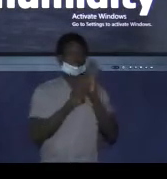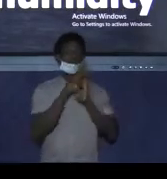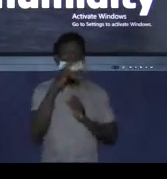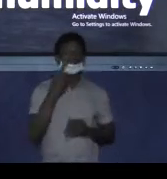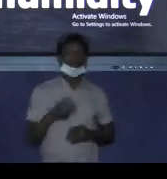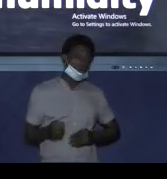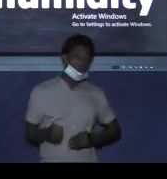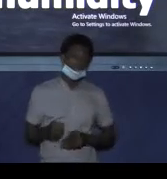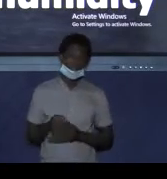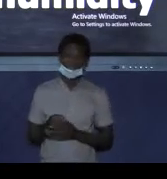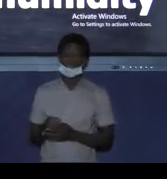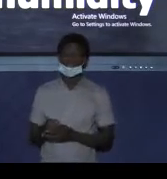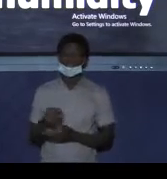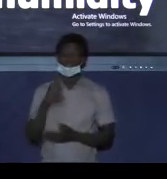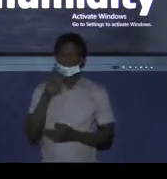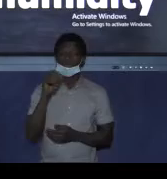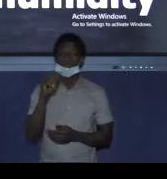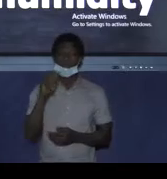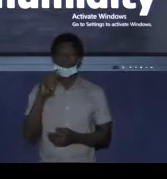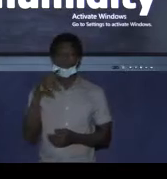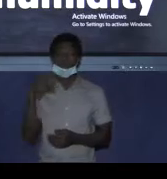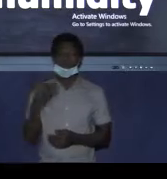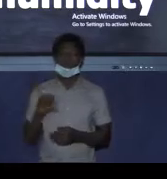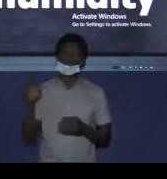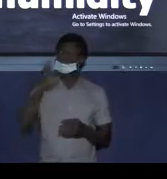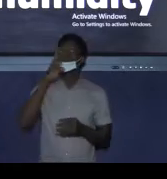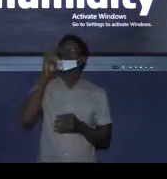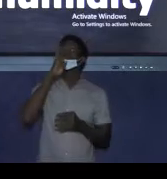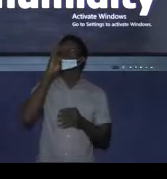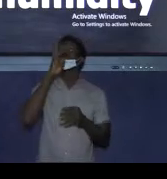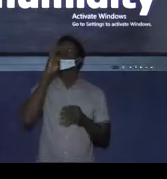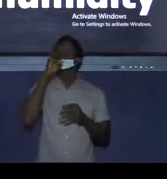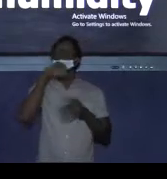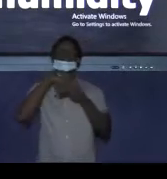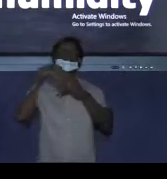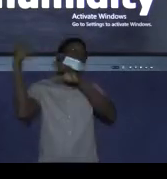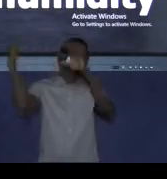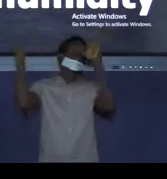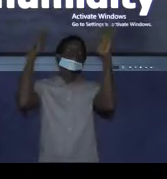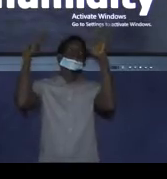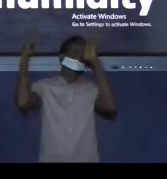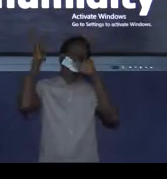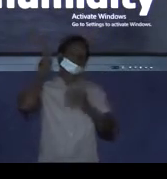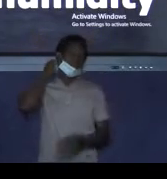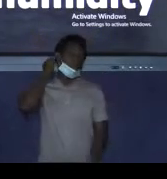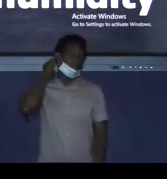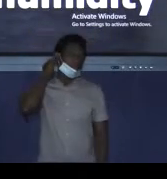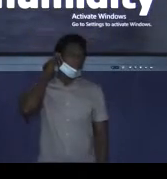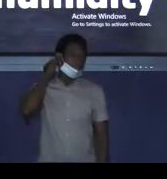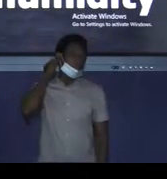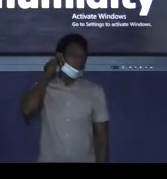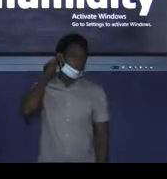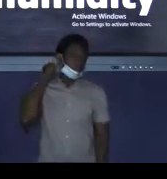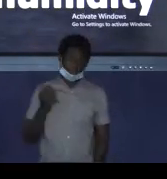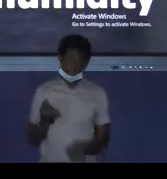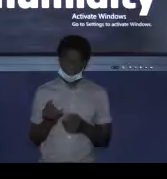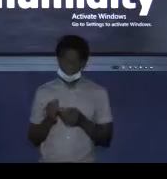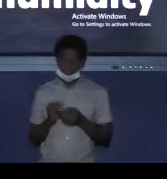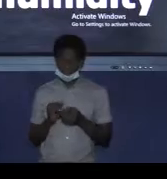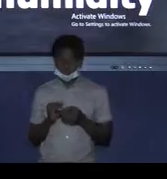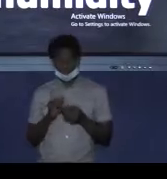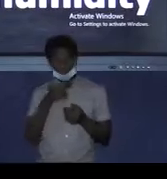the amount of water vapor in the sky. That's when we say it's used to measure the